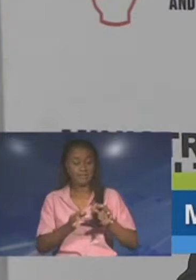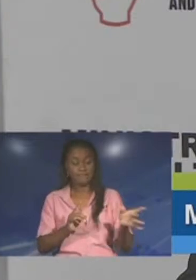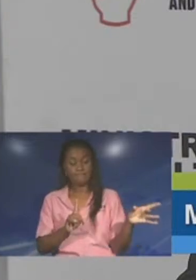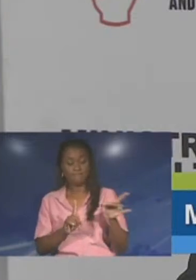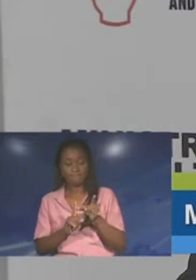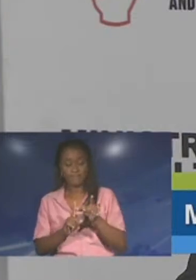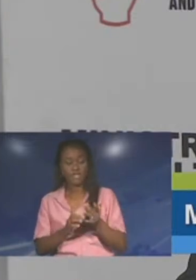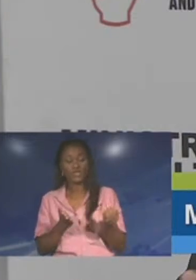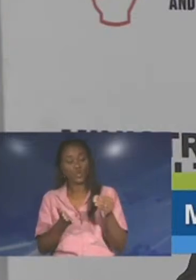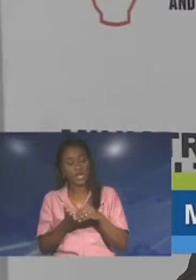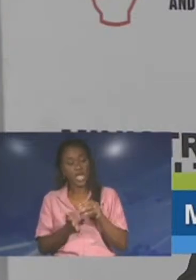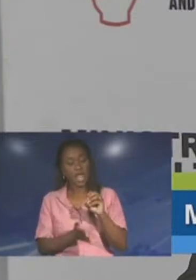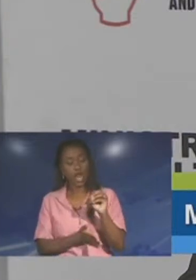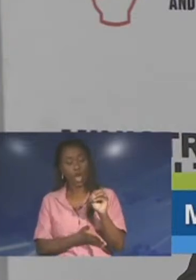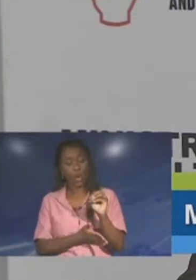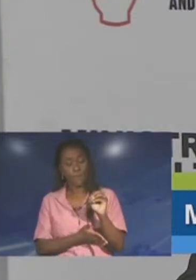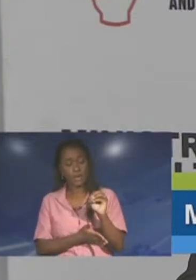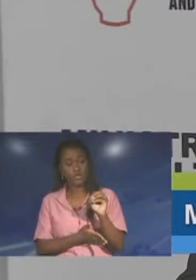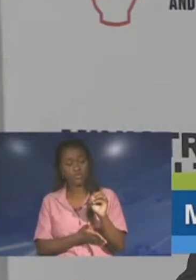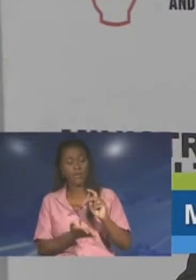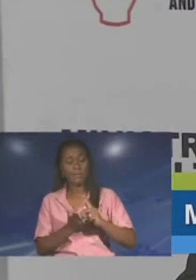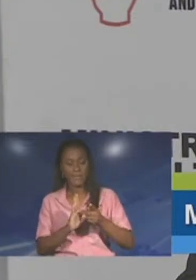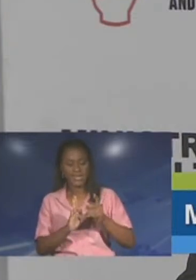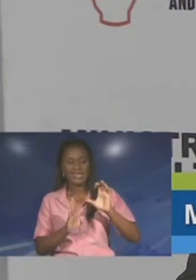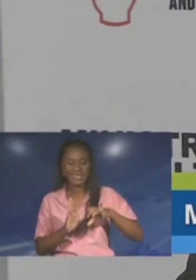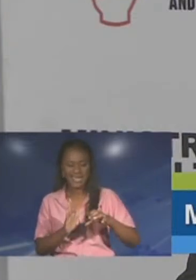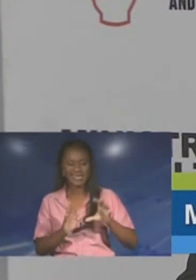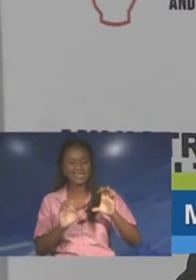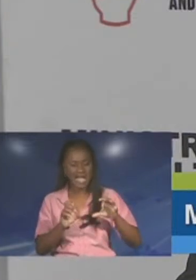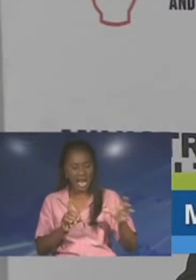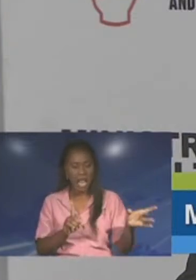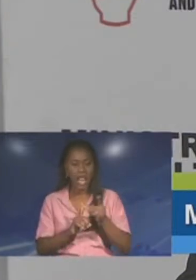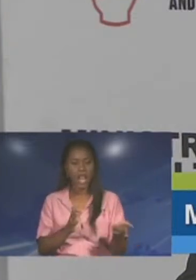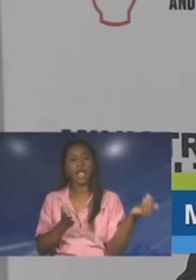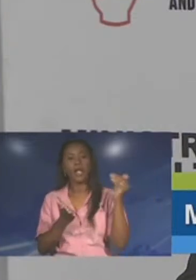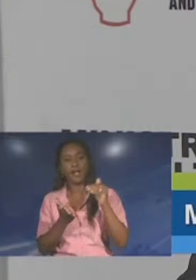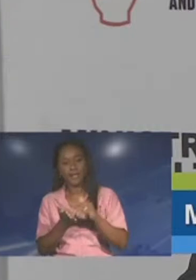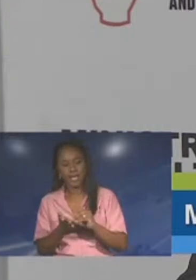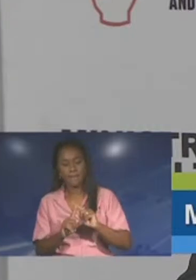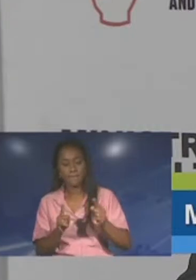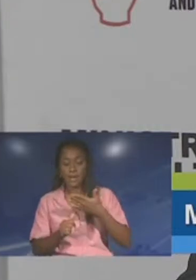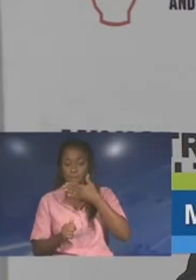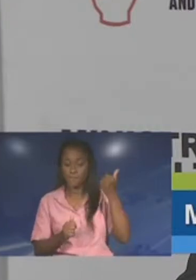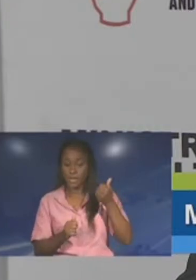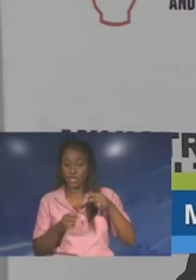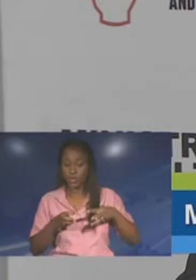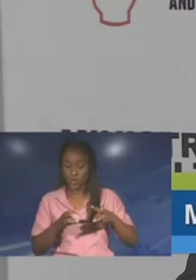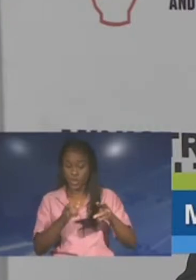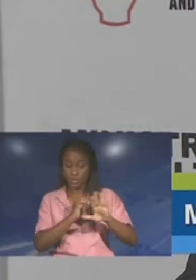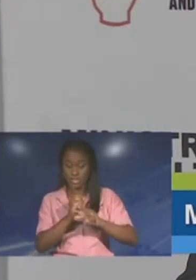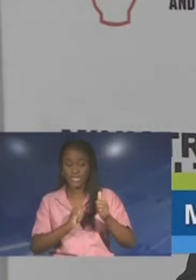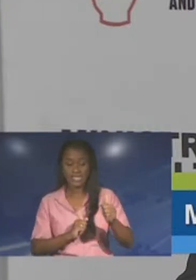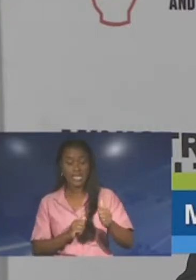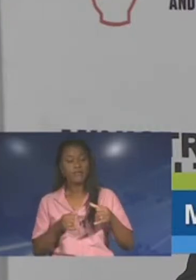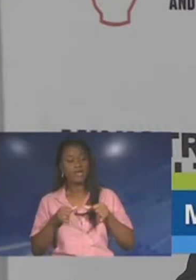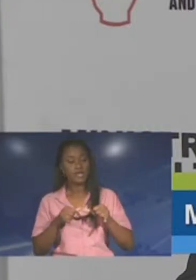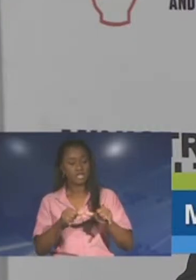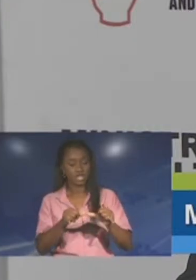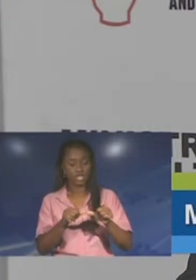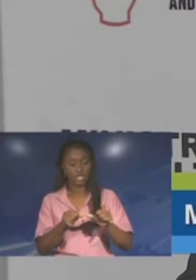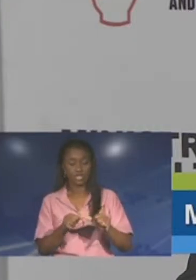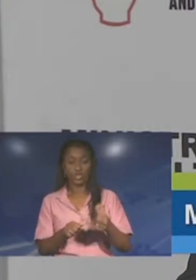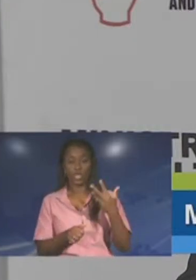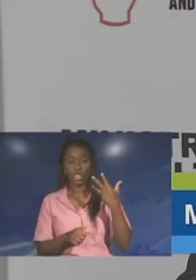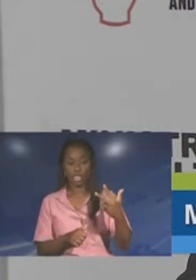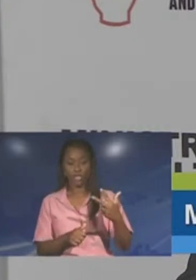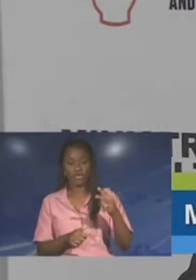So again, Omicron, one of the hallmarks is reinfection, but the best way to protect yourself, of course, is continue the 3 Ws and be vaccinated and